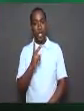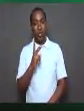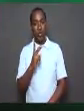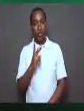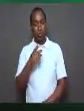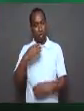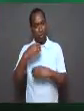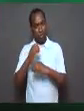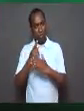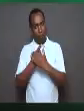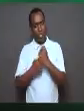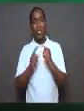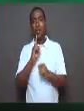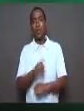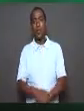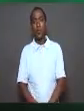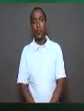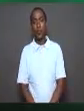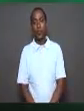a microscope.